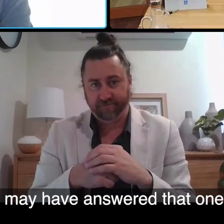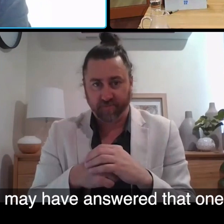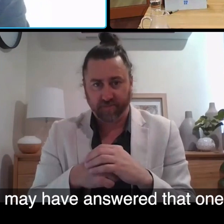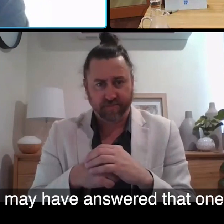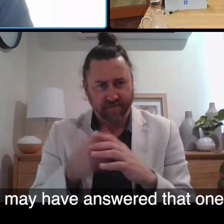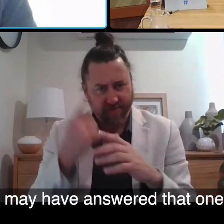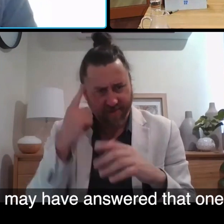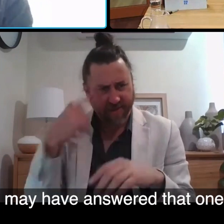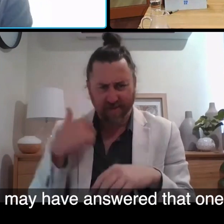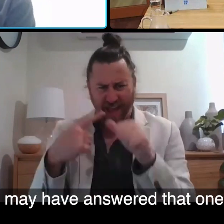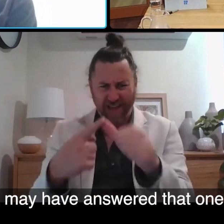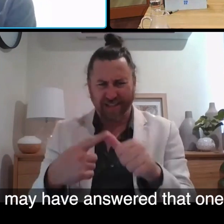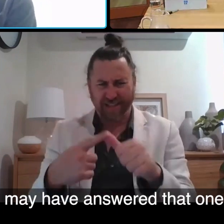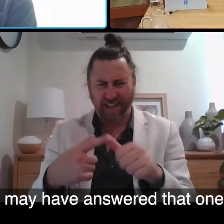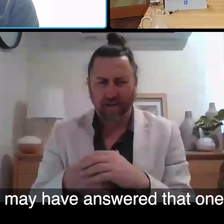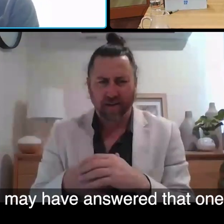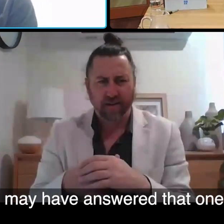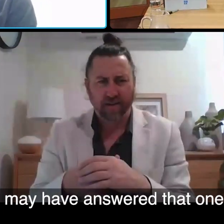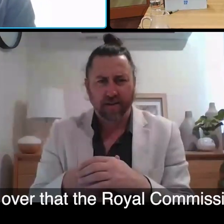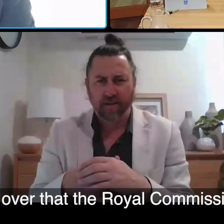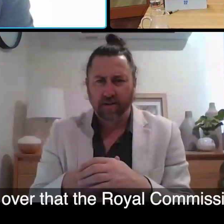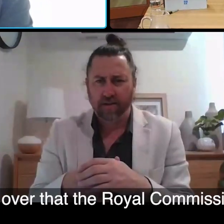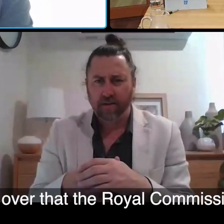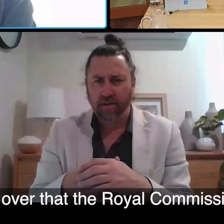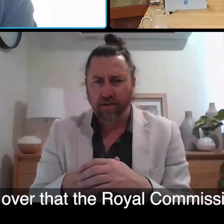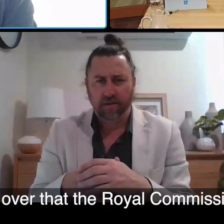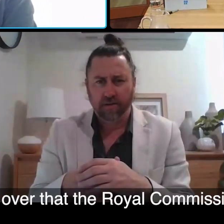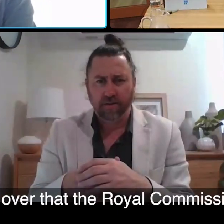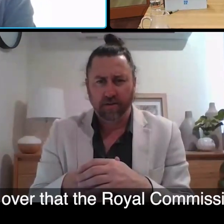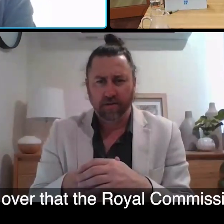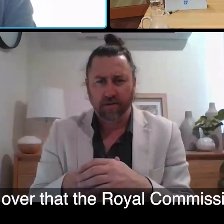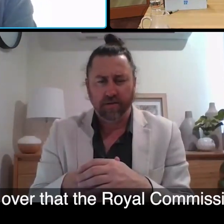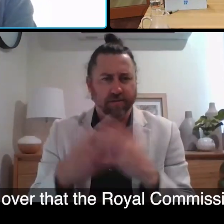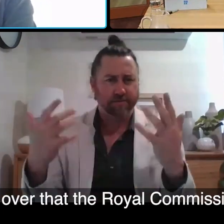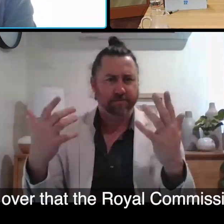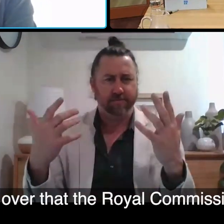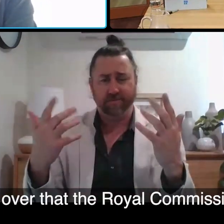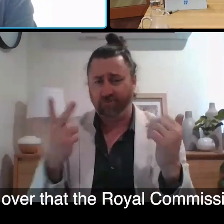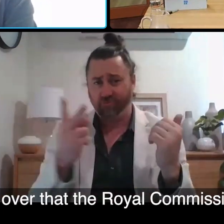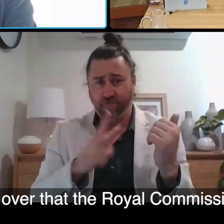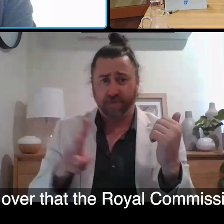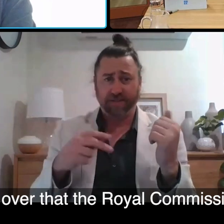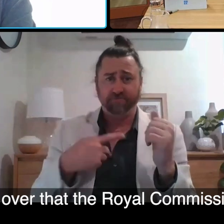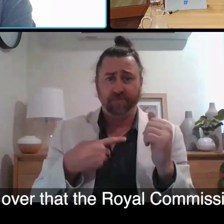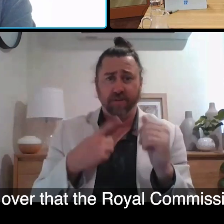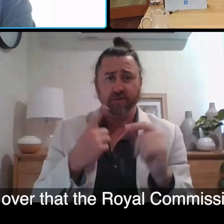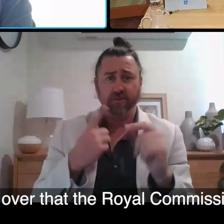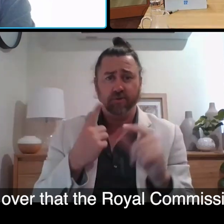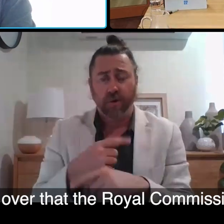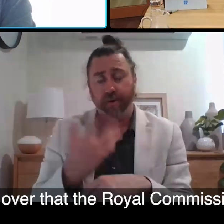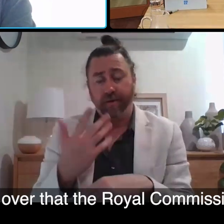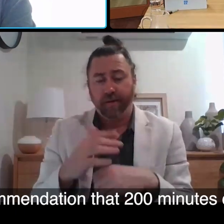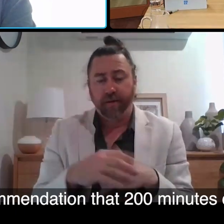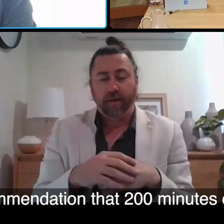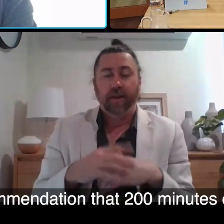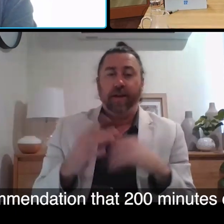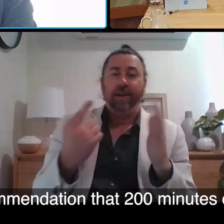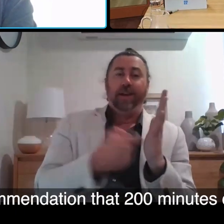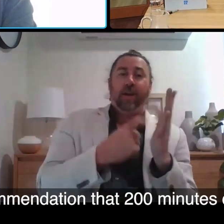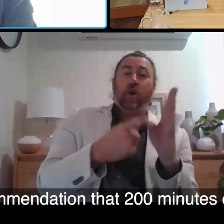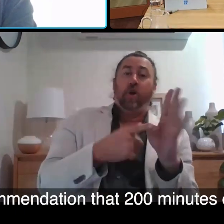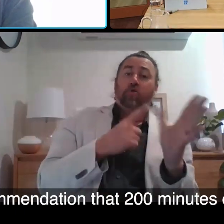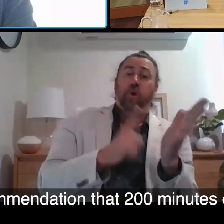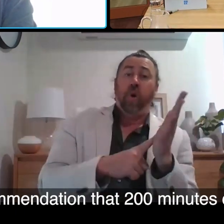I think I may have answered that one, but I guess to go over that, the Royal Commission clearly made